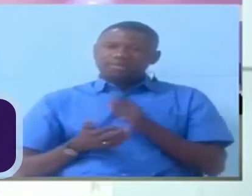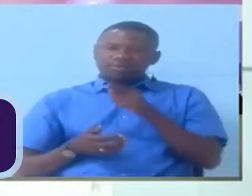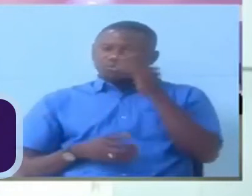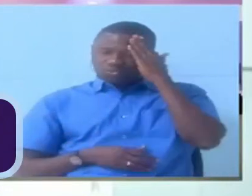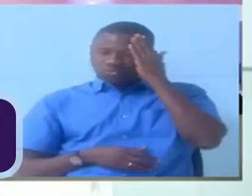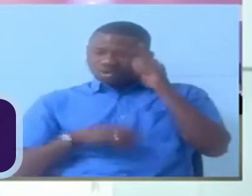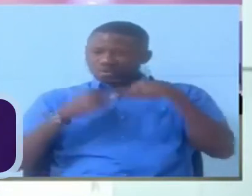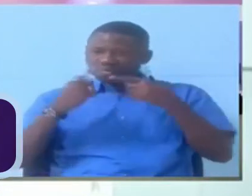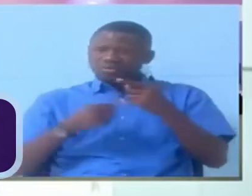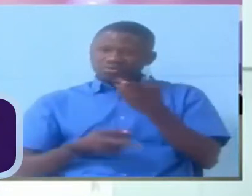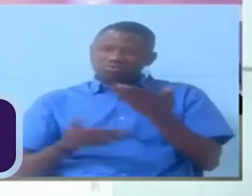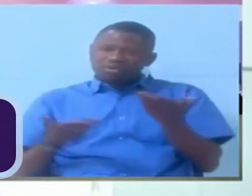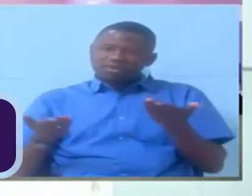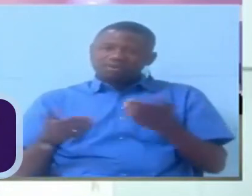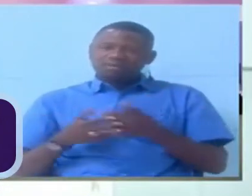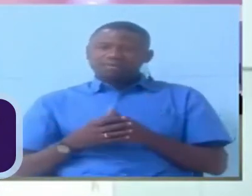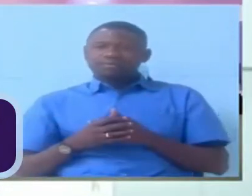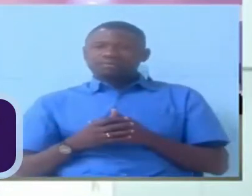Rimbata nan Dafo, in